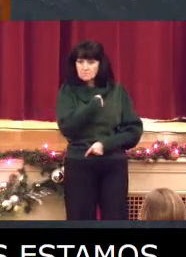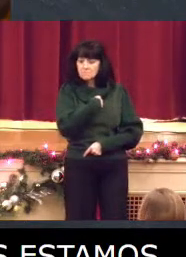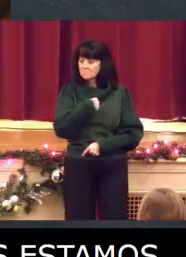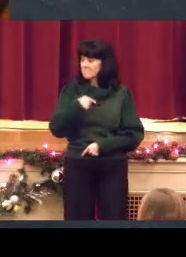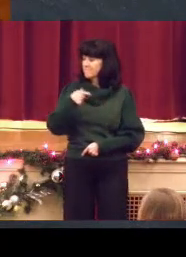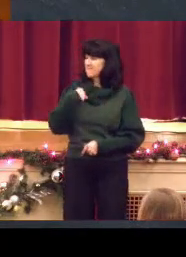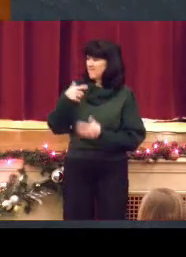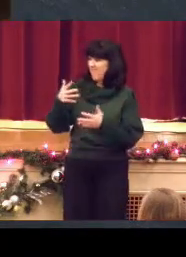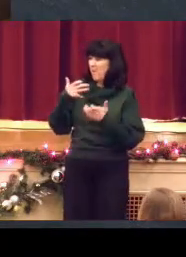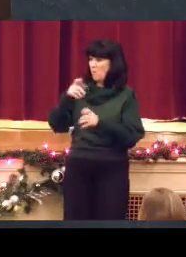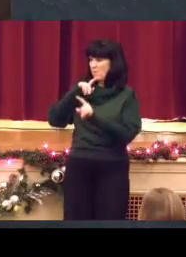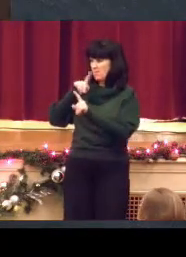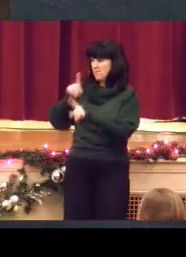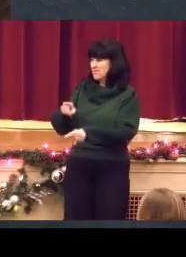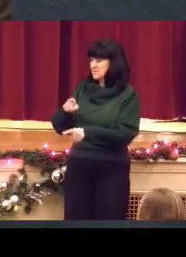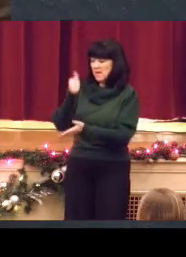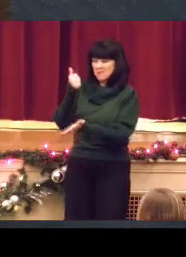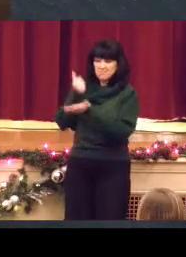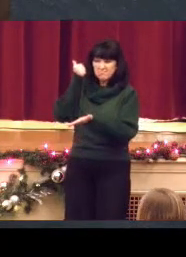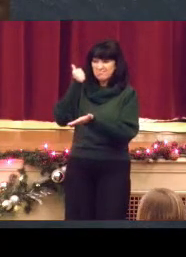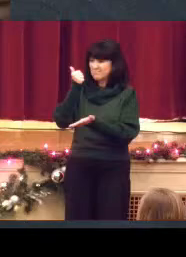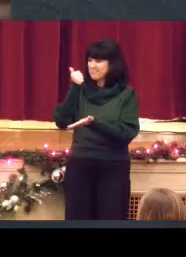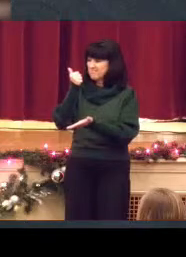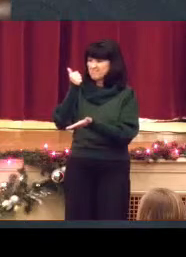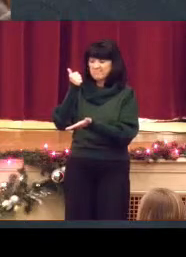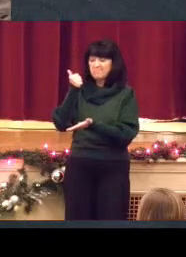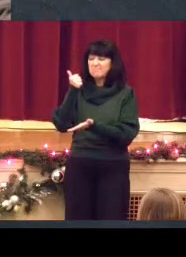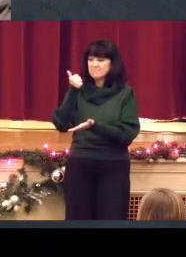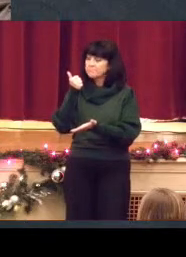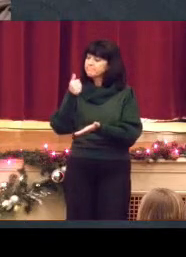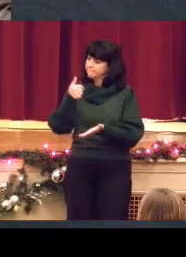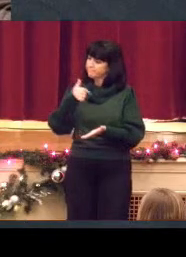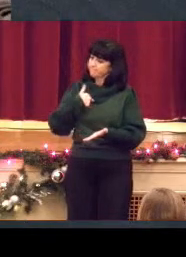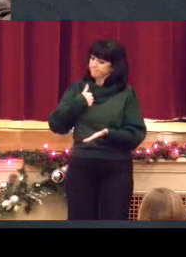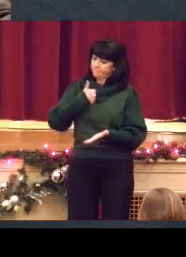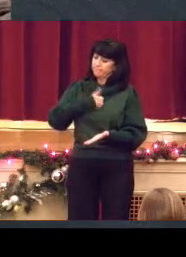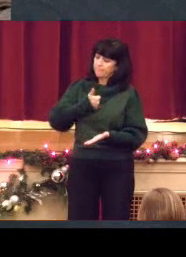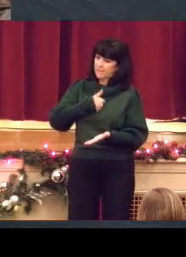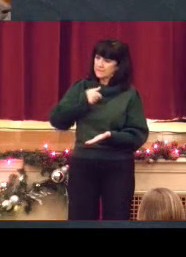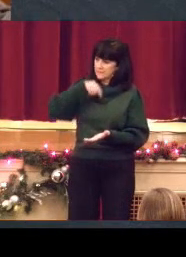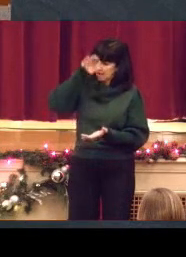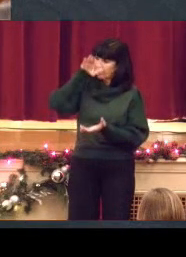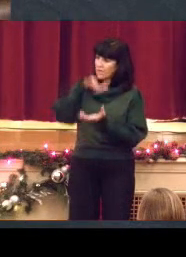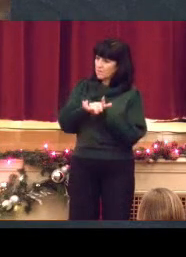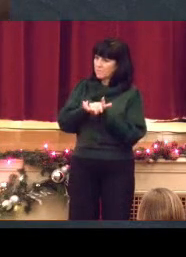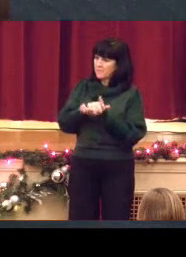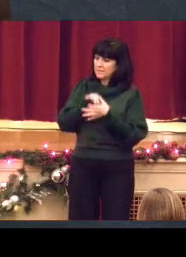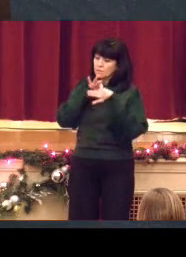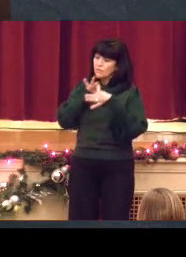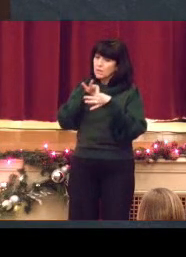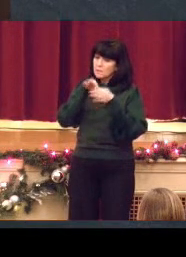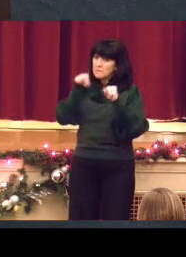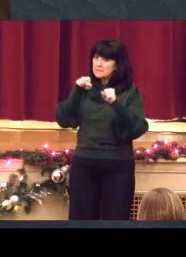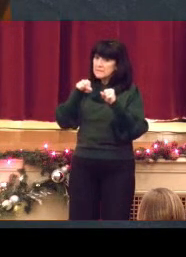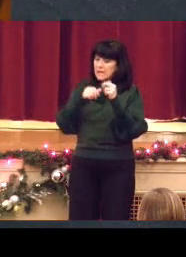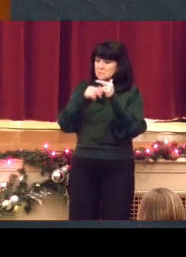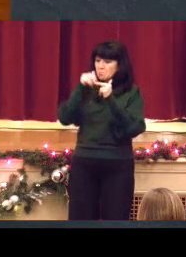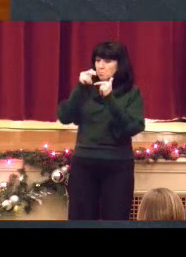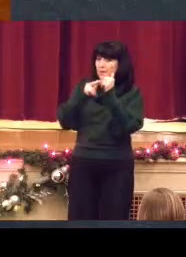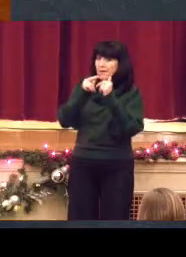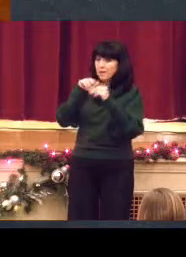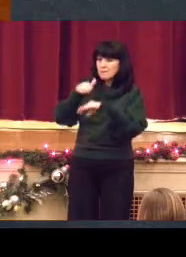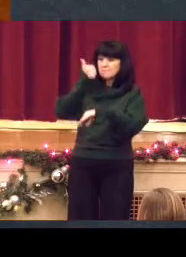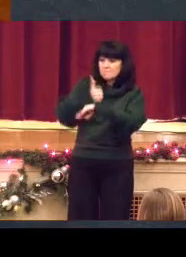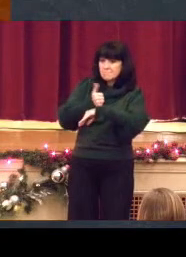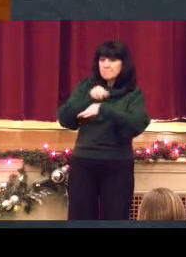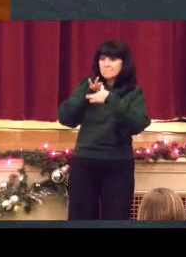I'm a guy who believes in not only building relationships, but I think what's missing is maintaining them. I joked today when you guys